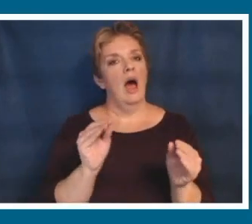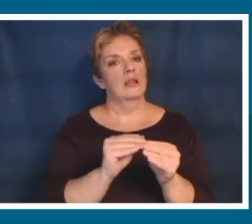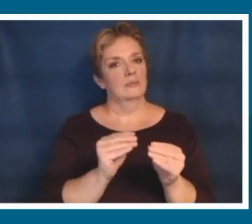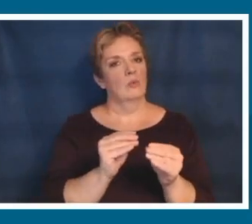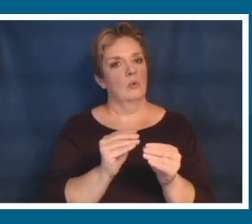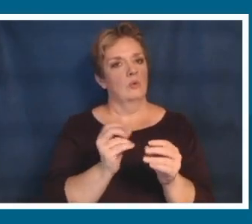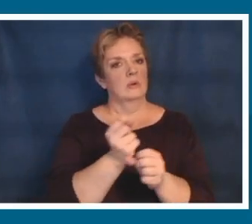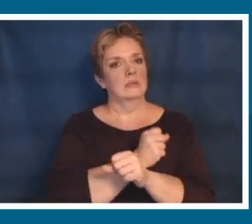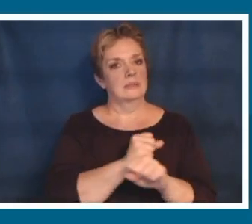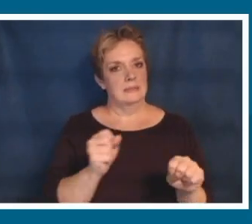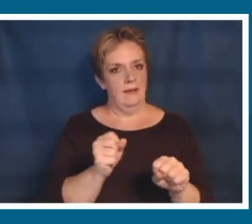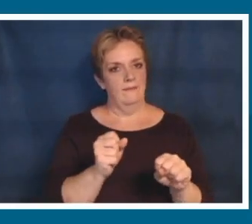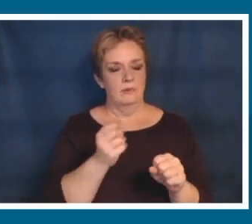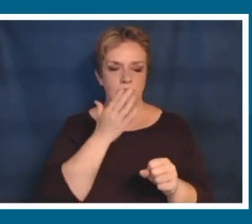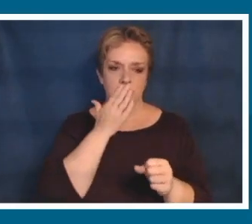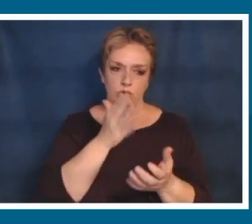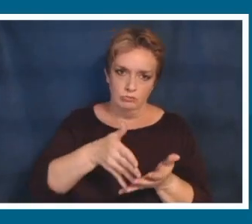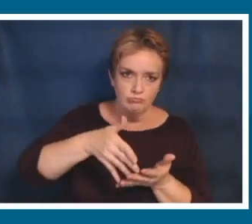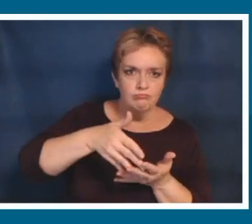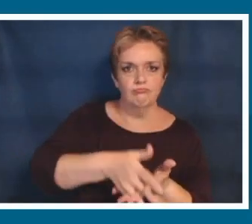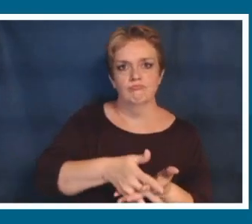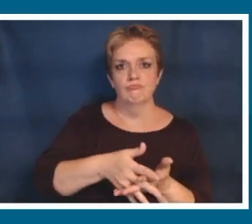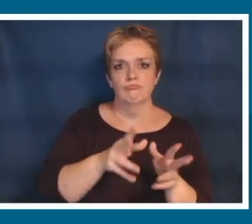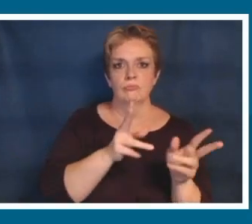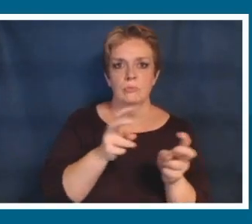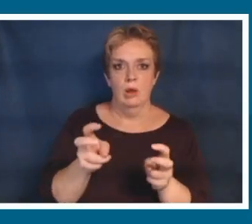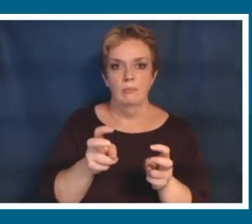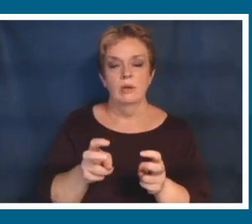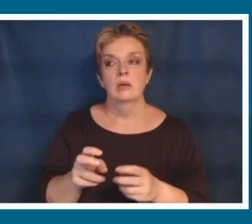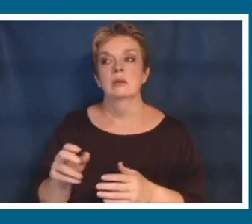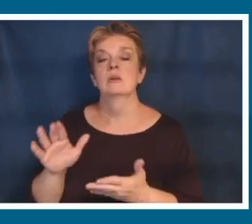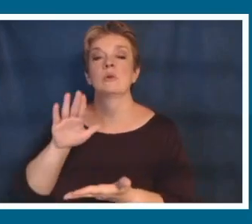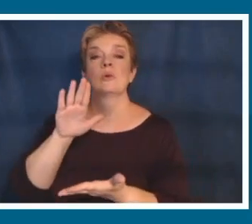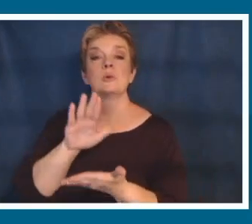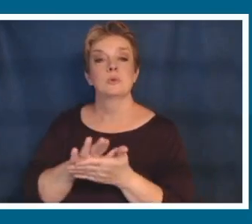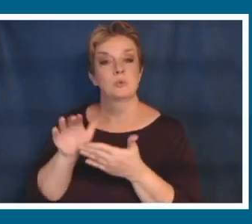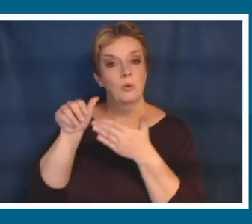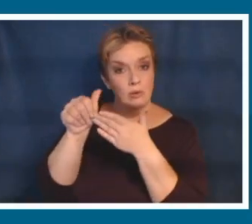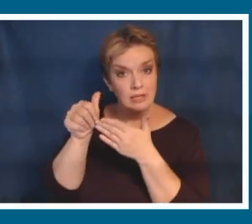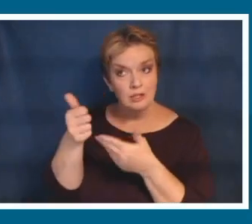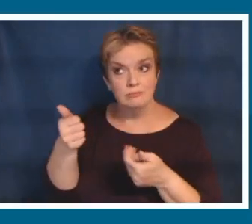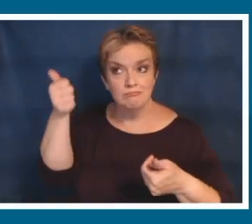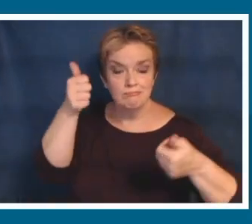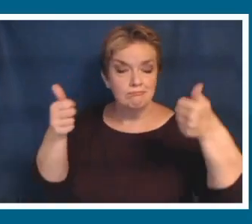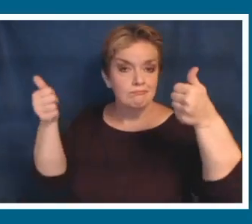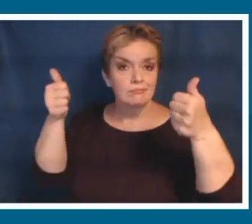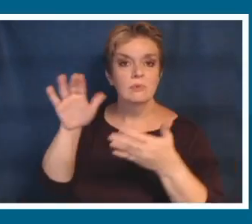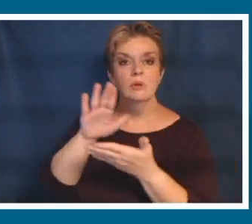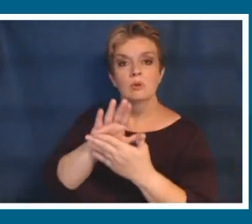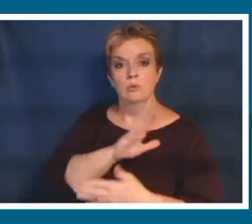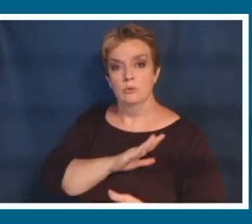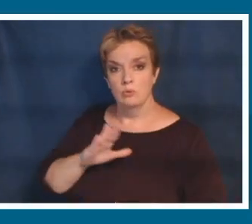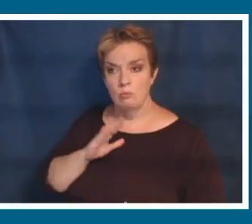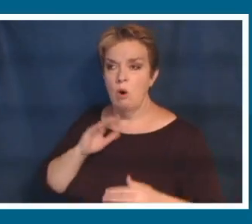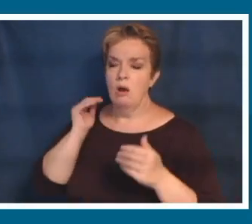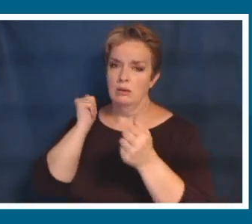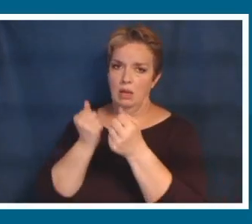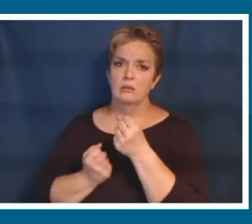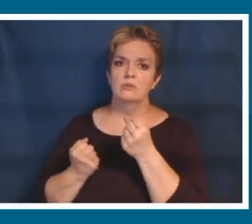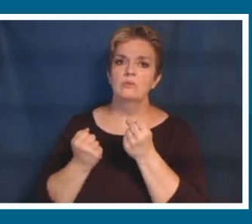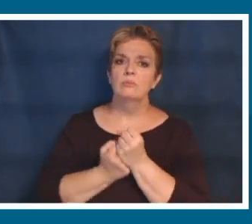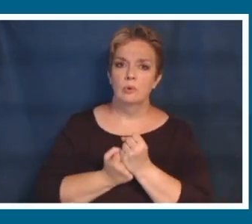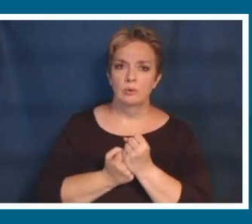principals, school leaders, school boards can get behind, that students learning to look at